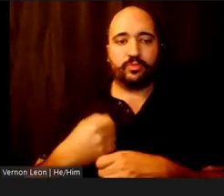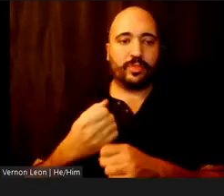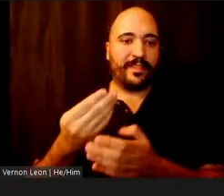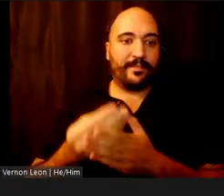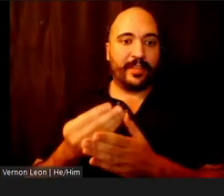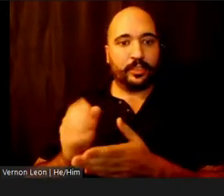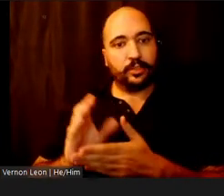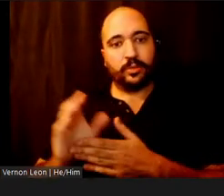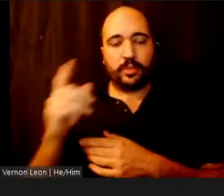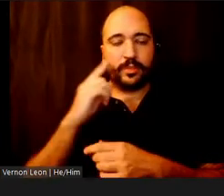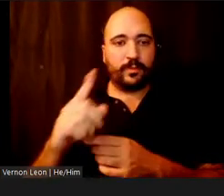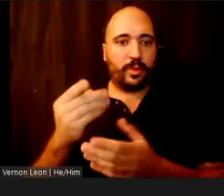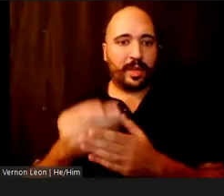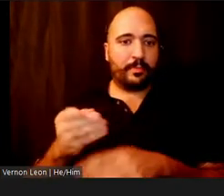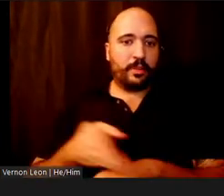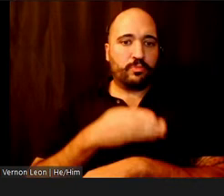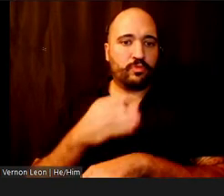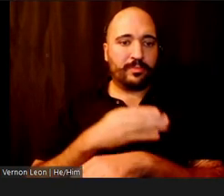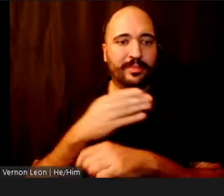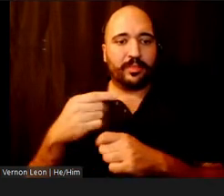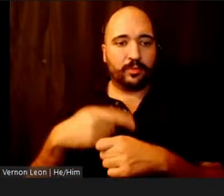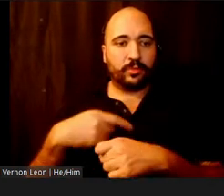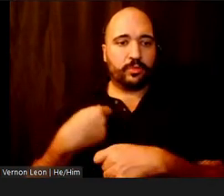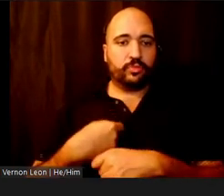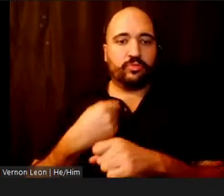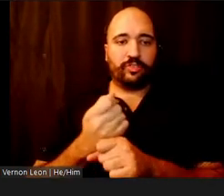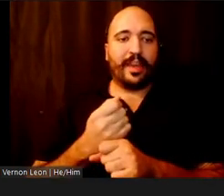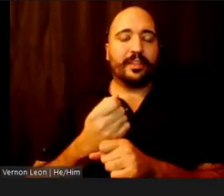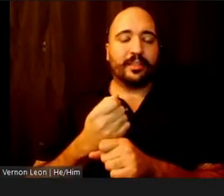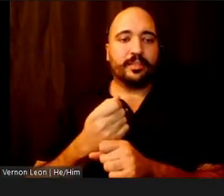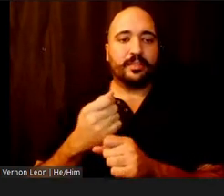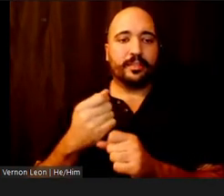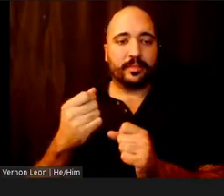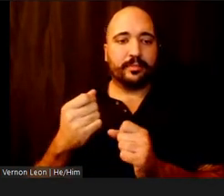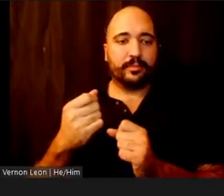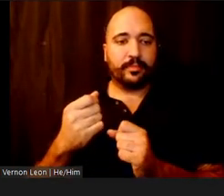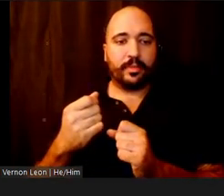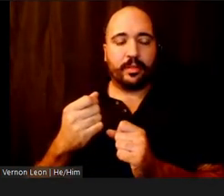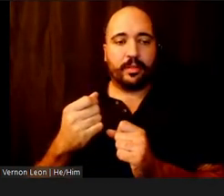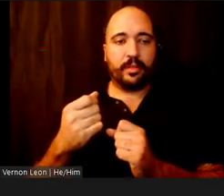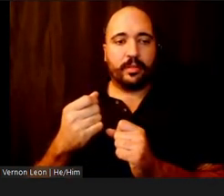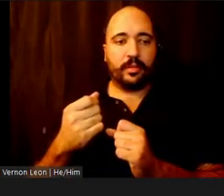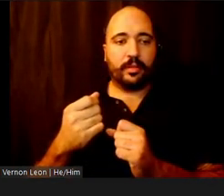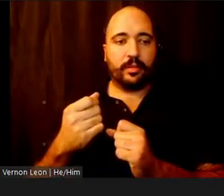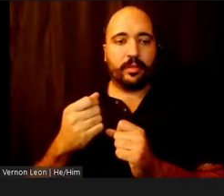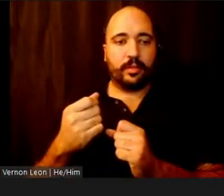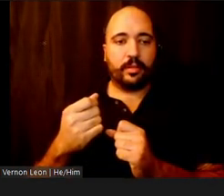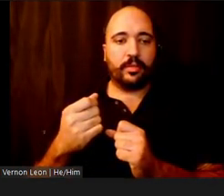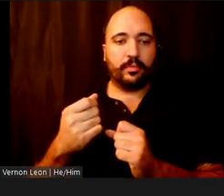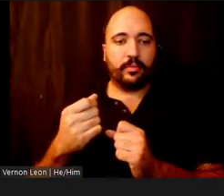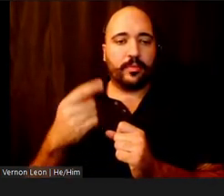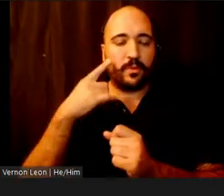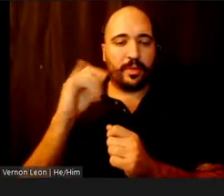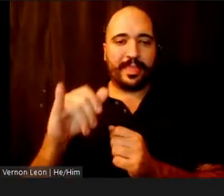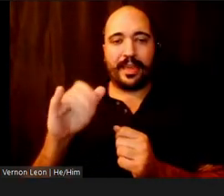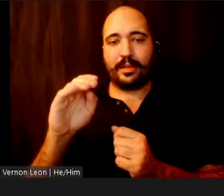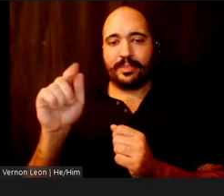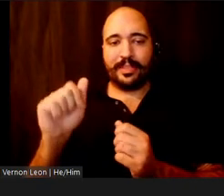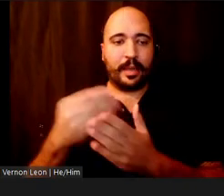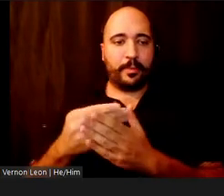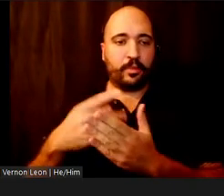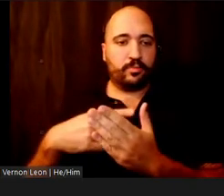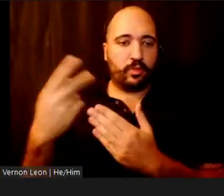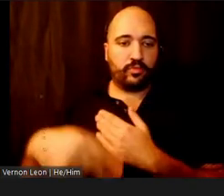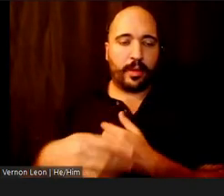for capital improvements and generate sufficient annual net revenue to fund $15 billion for capital projects for the MTA capital program. And